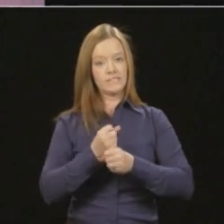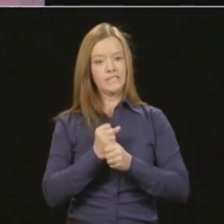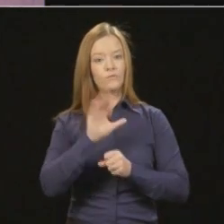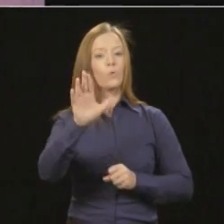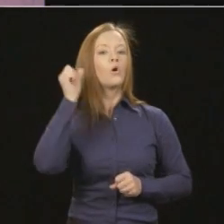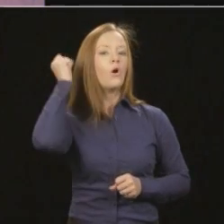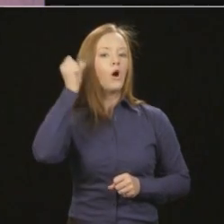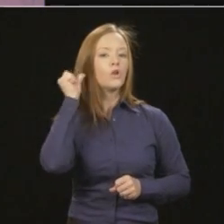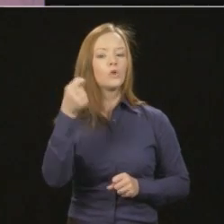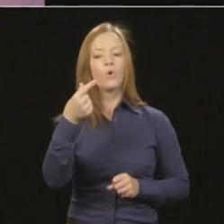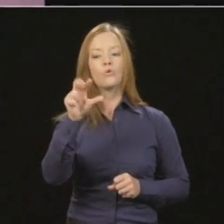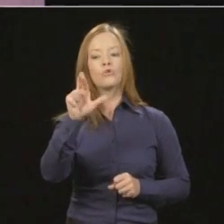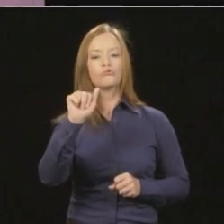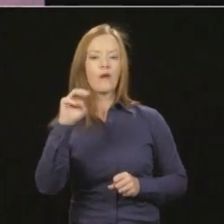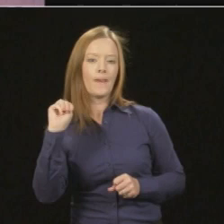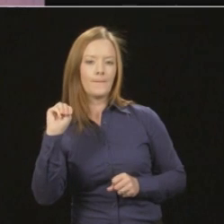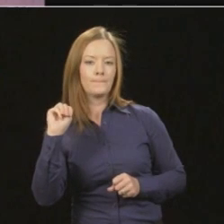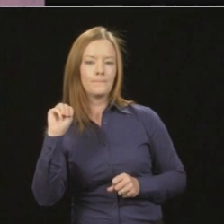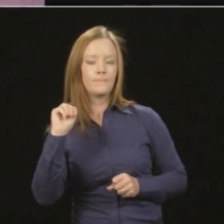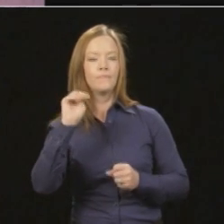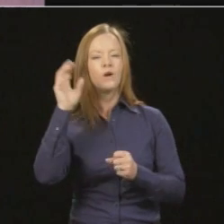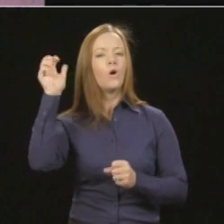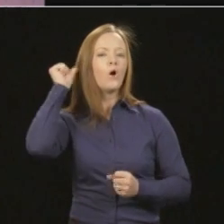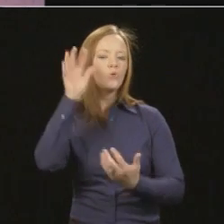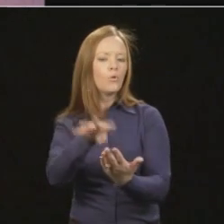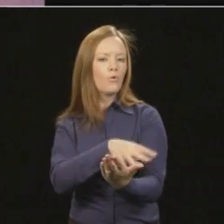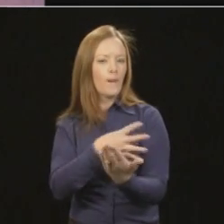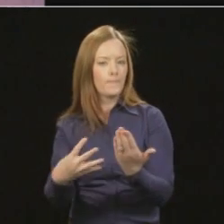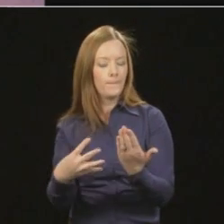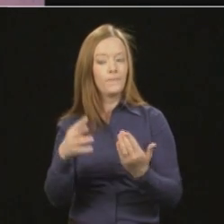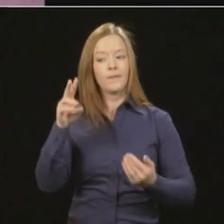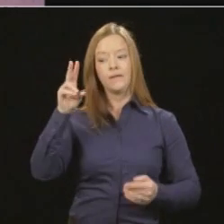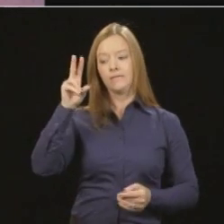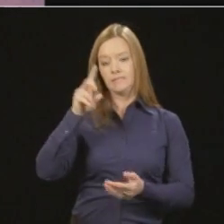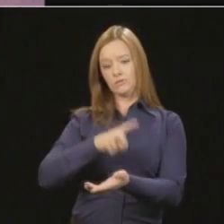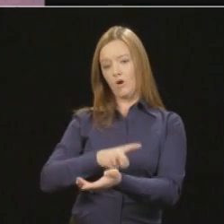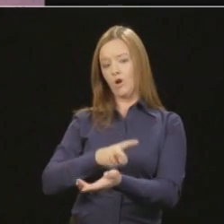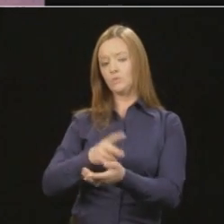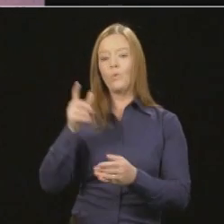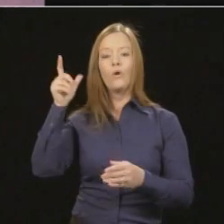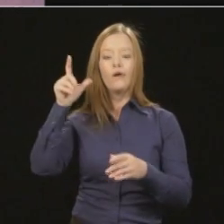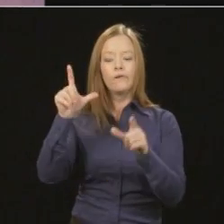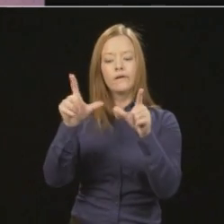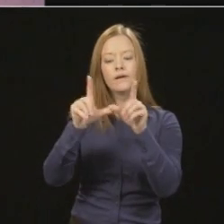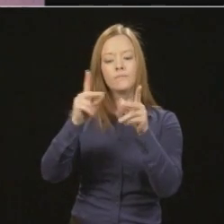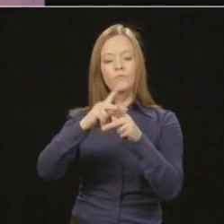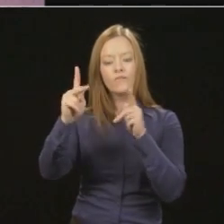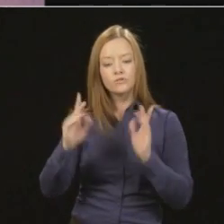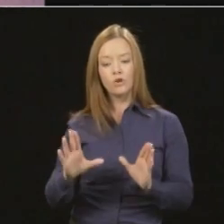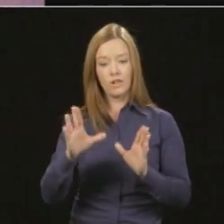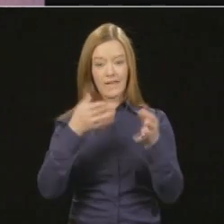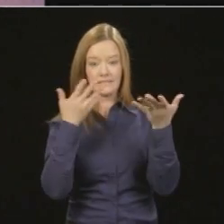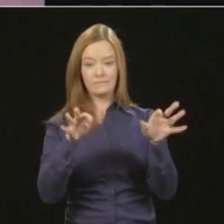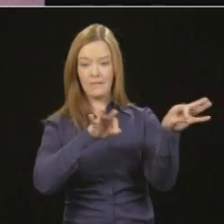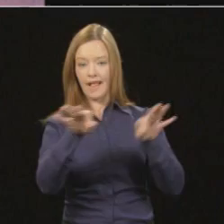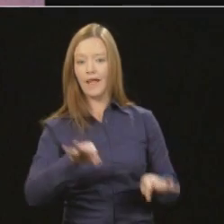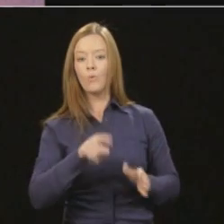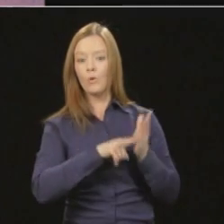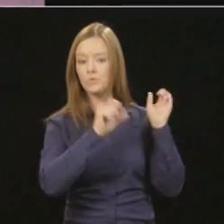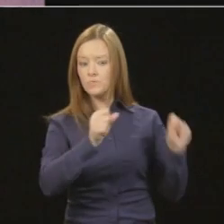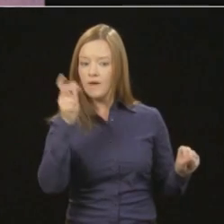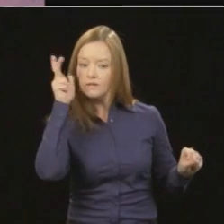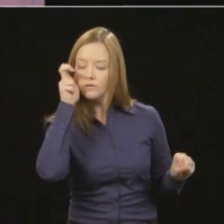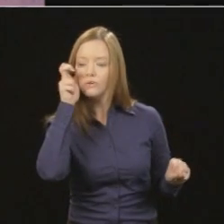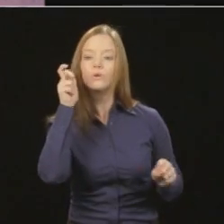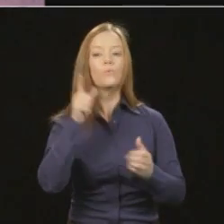audiogram? Was it explained to you so you understand what you hear and what you cannot hear without your